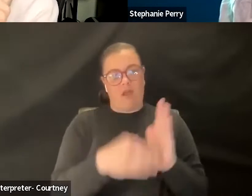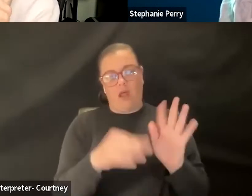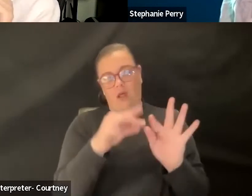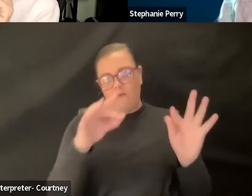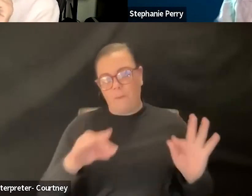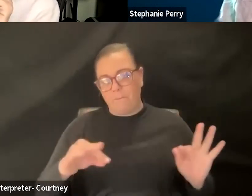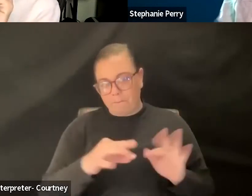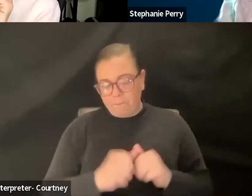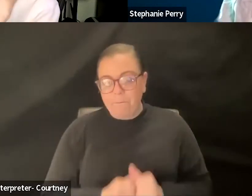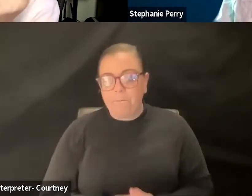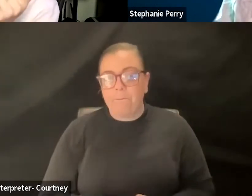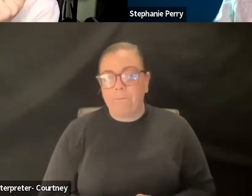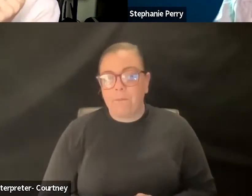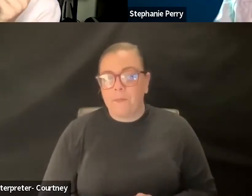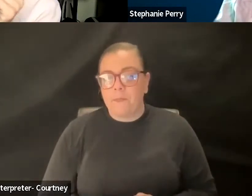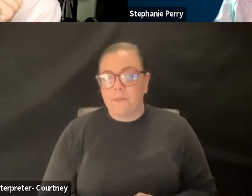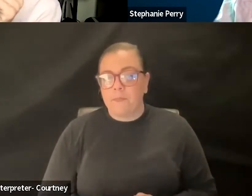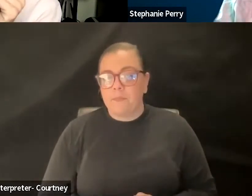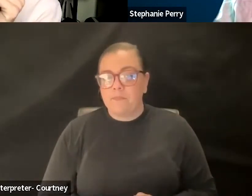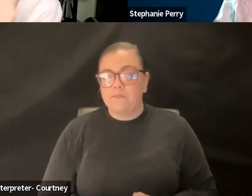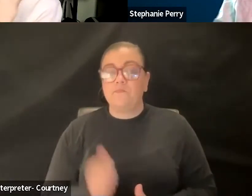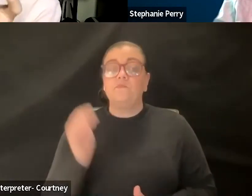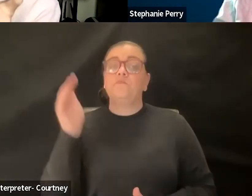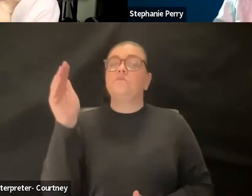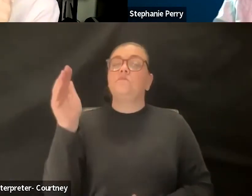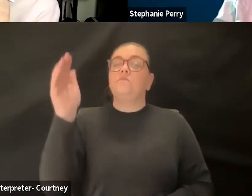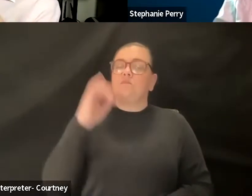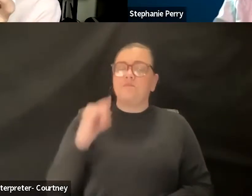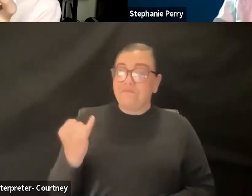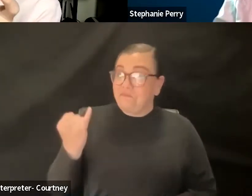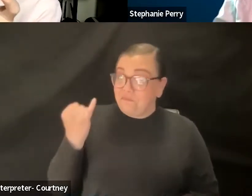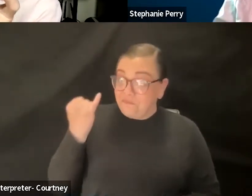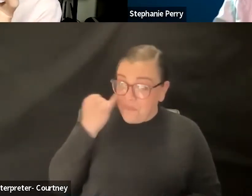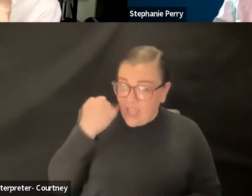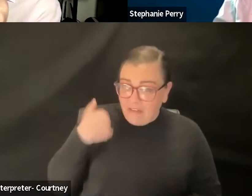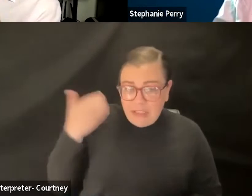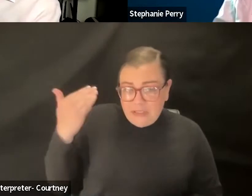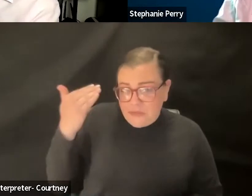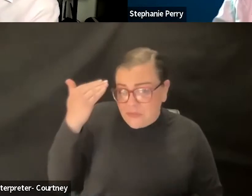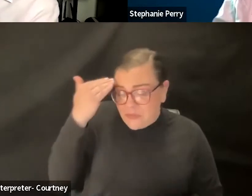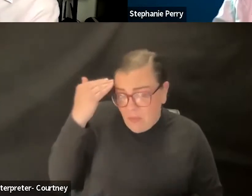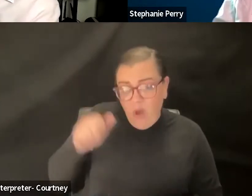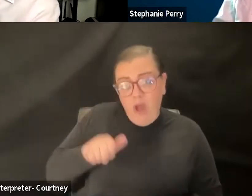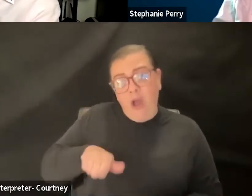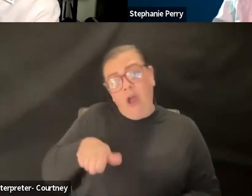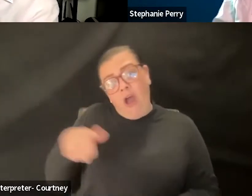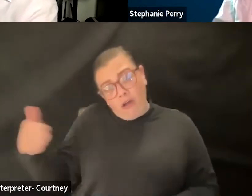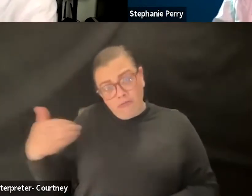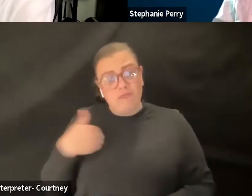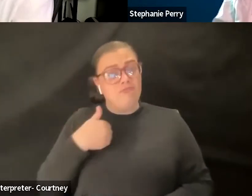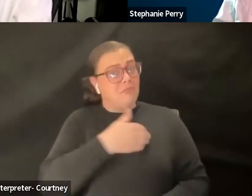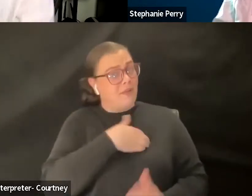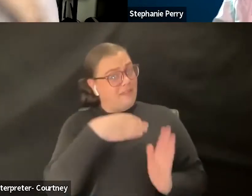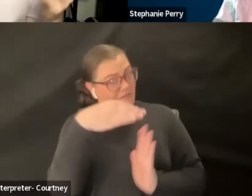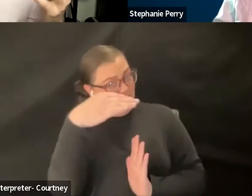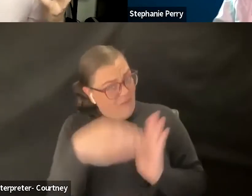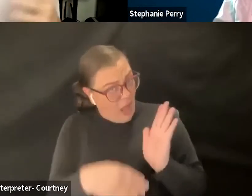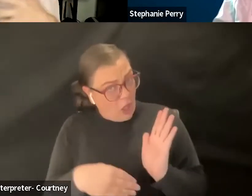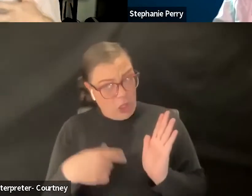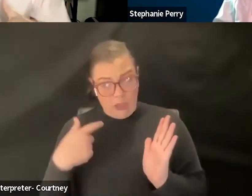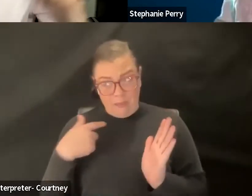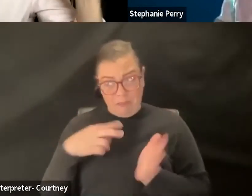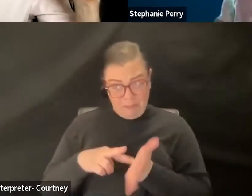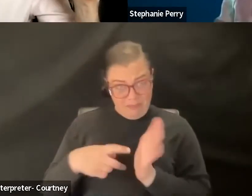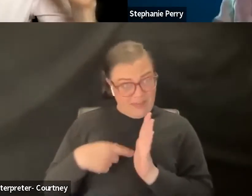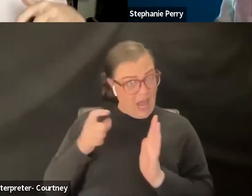This question is, if I know that other members have filed a claim, should I do so too if I'm affected?